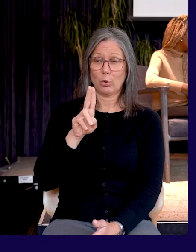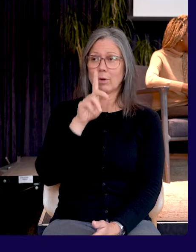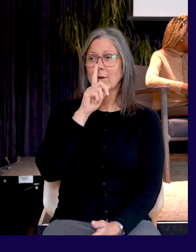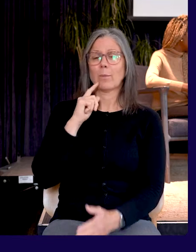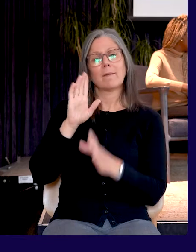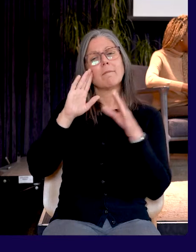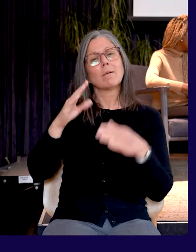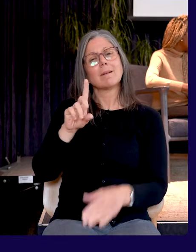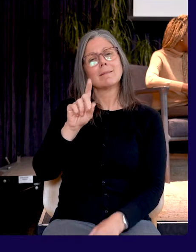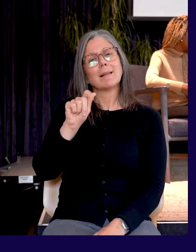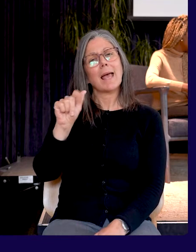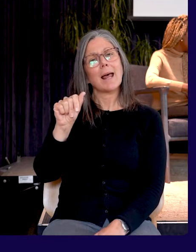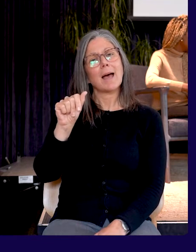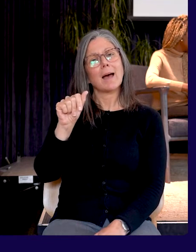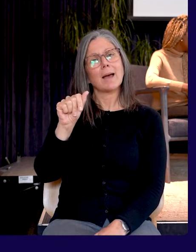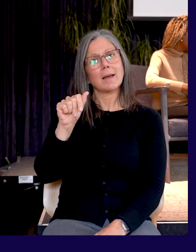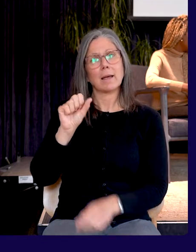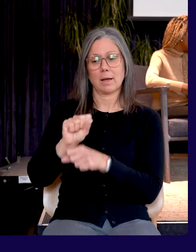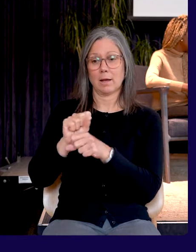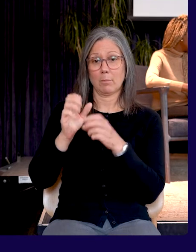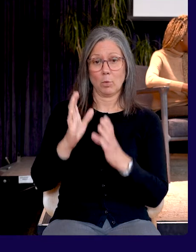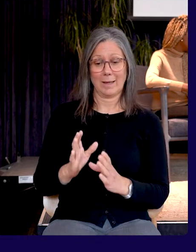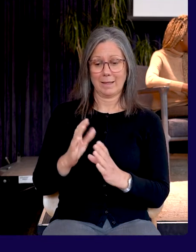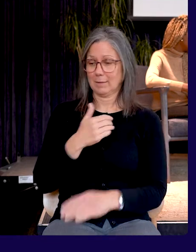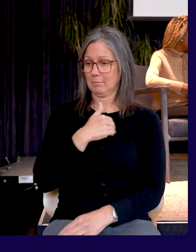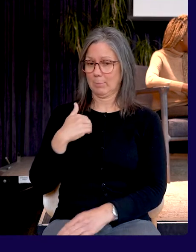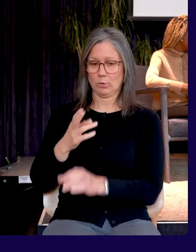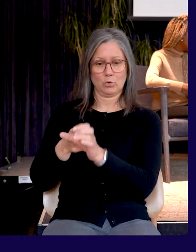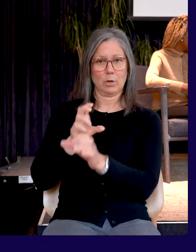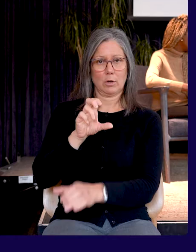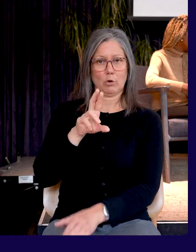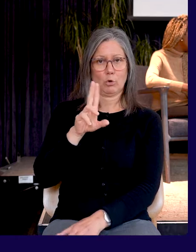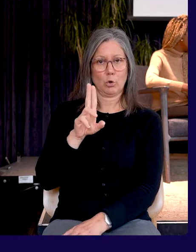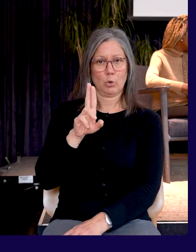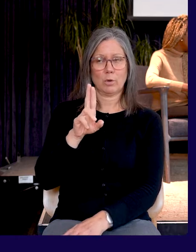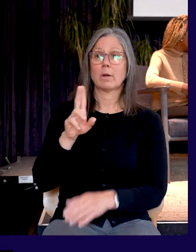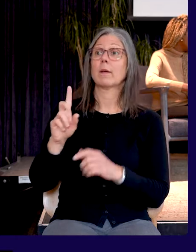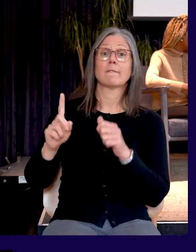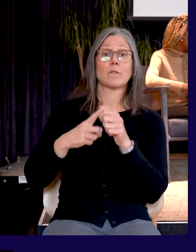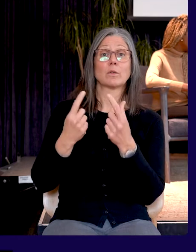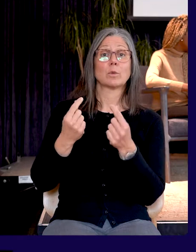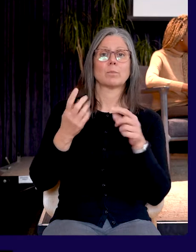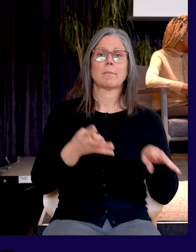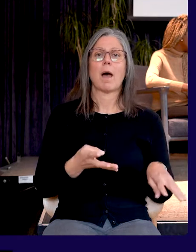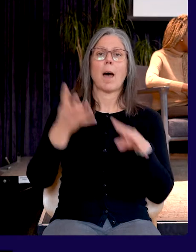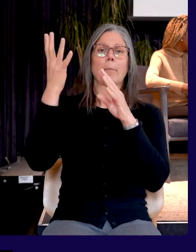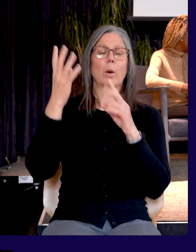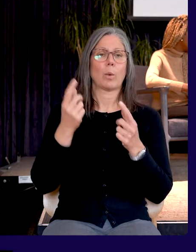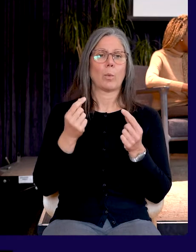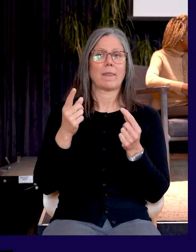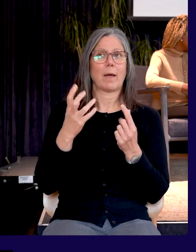data. When employees, members join the crew, the first thing that they do is upload what they want